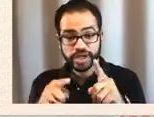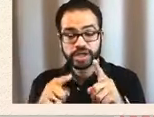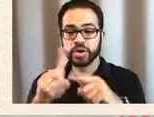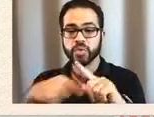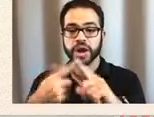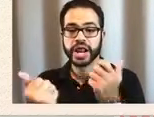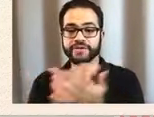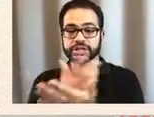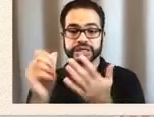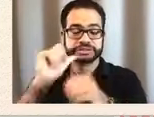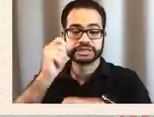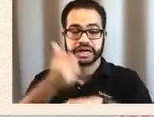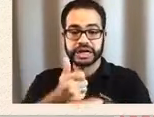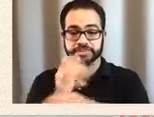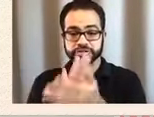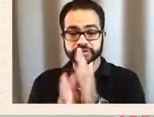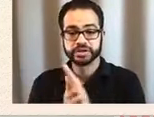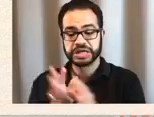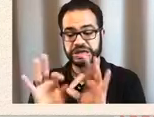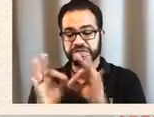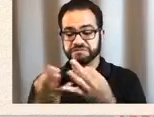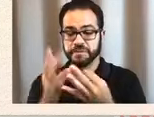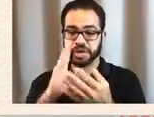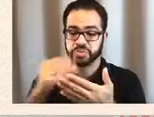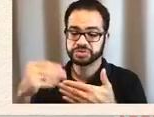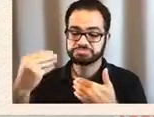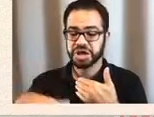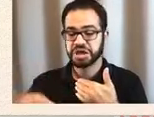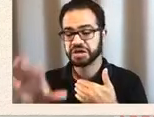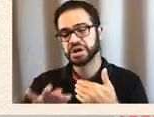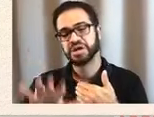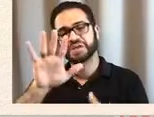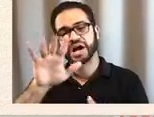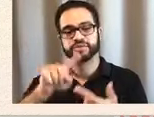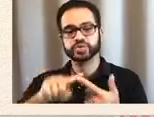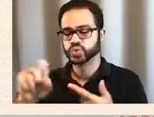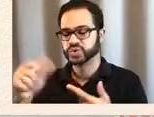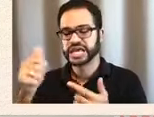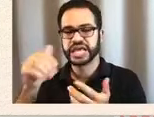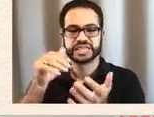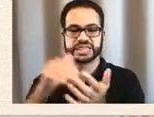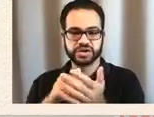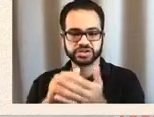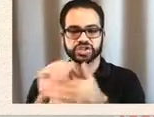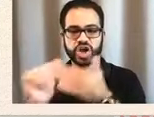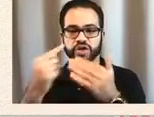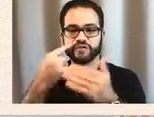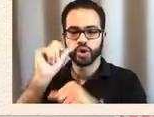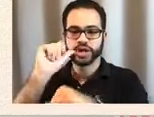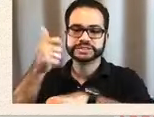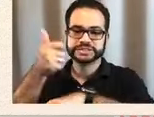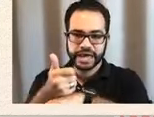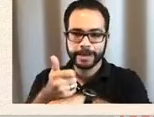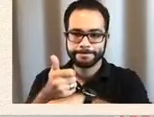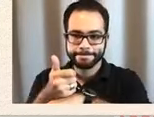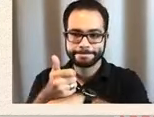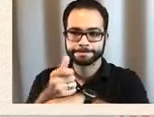will be spending somewhere between $5,000 to $10,000 to establish the traditional